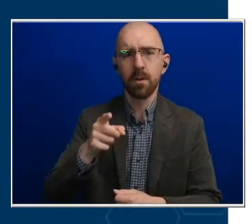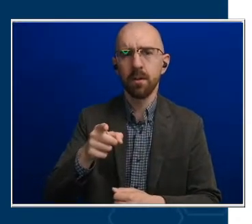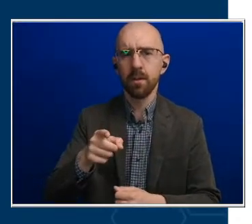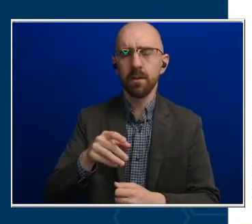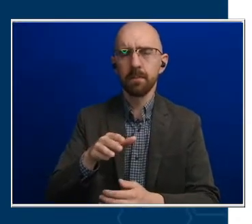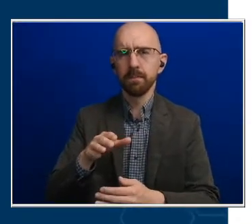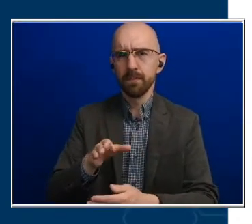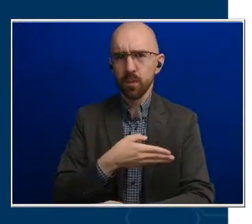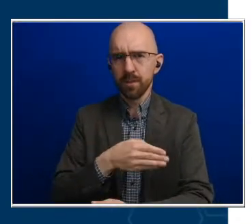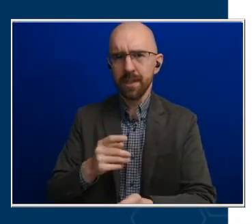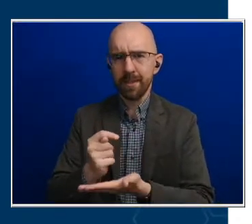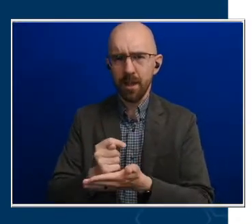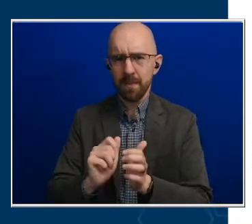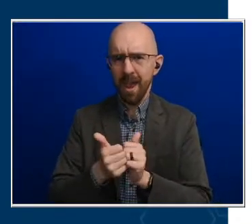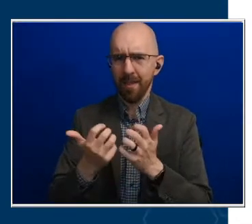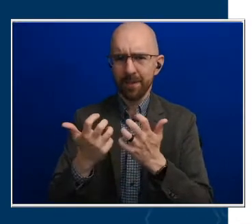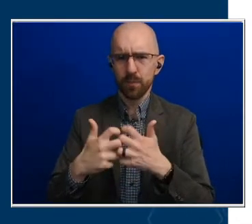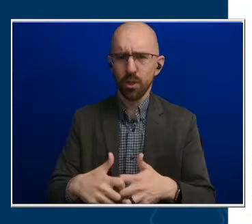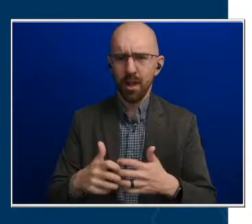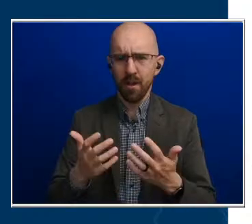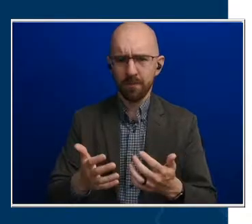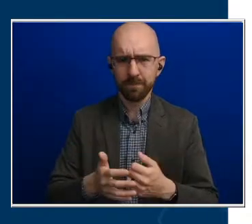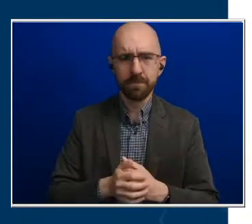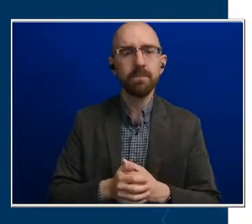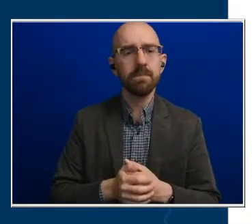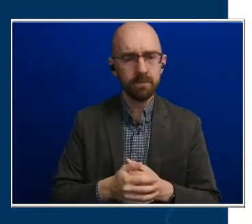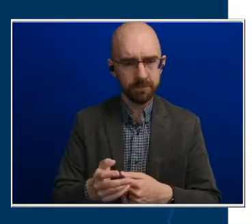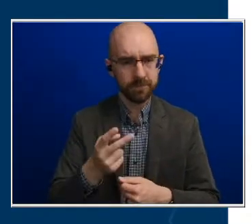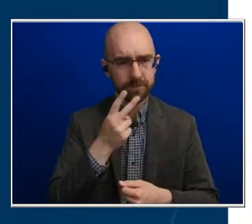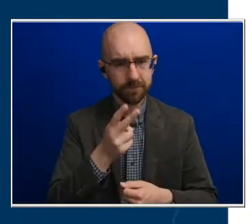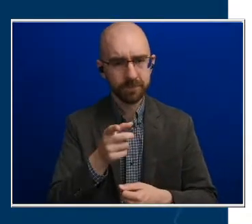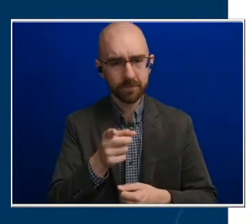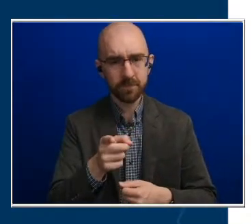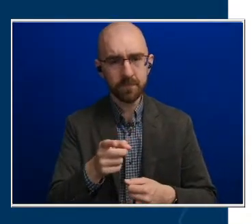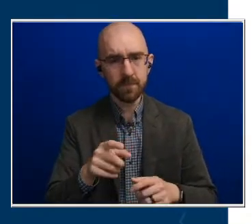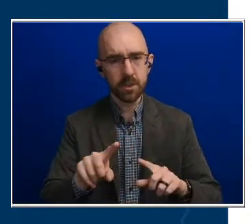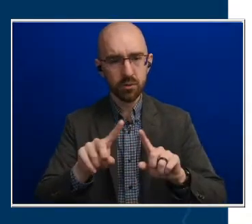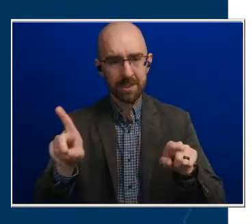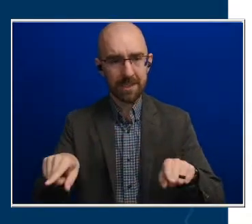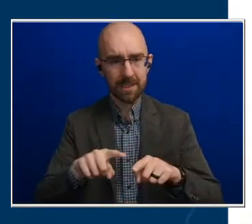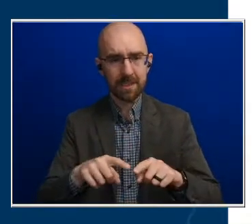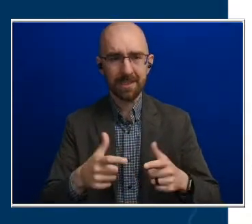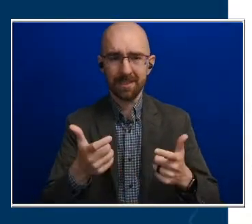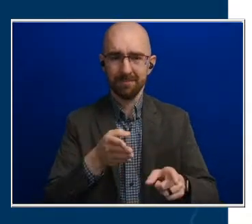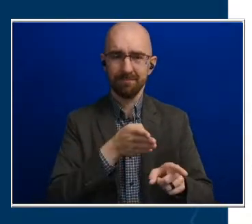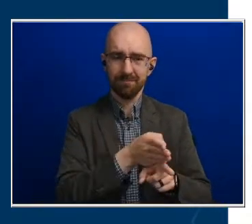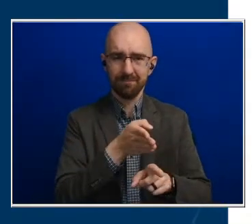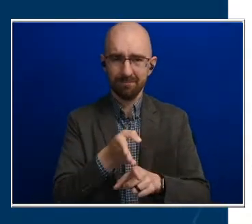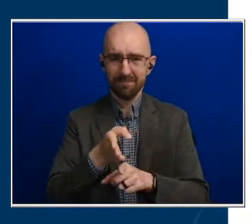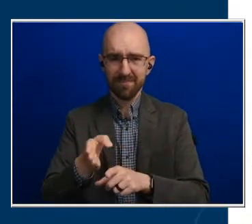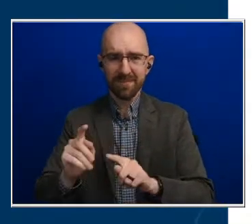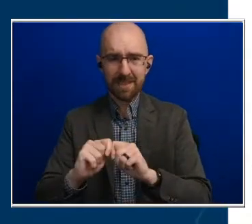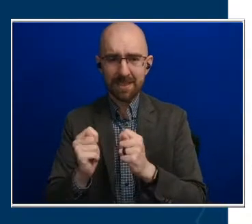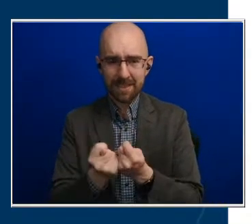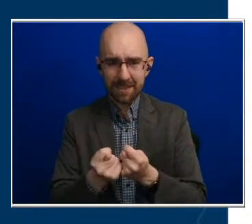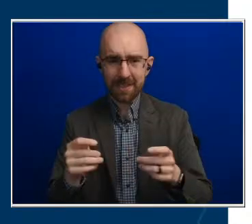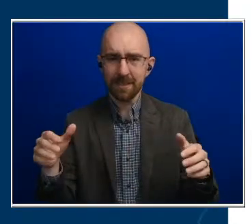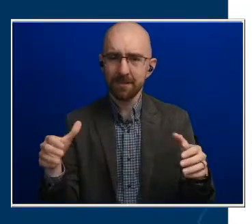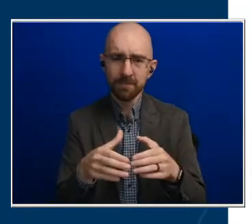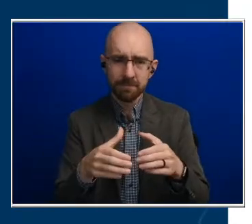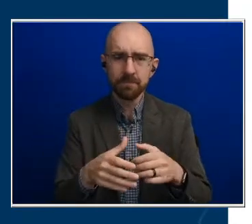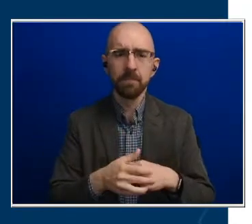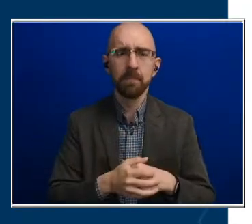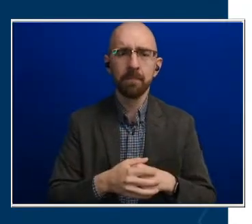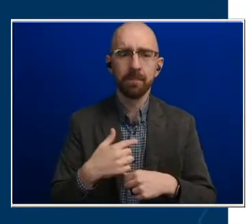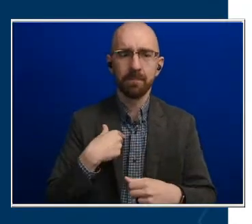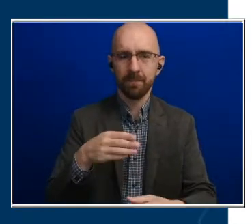working. Yes, you can see on the screen our large multidisciplinary team. I'm a music